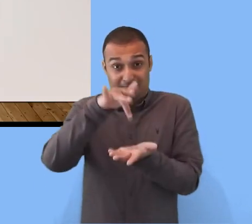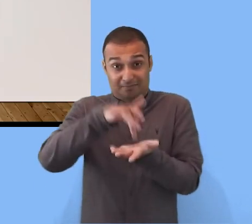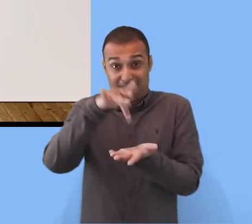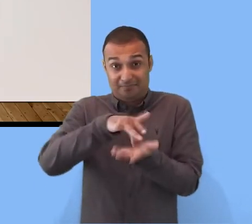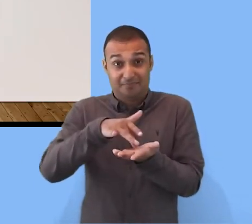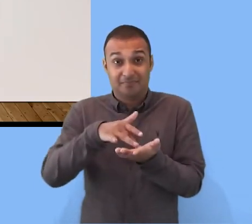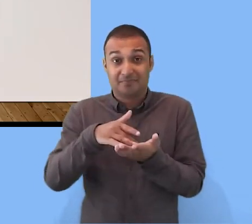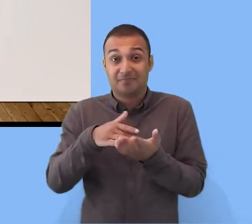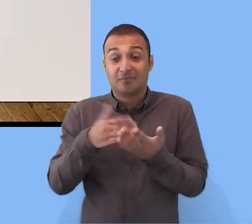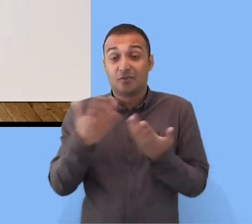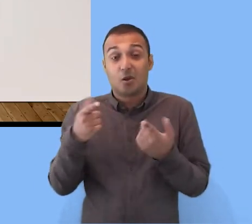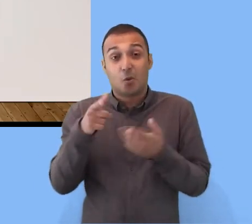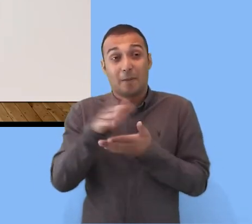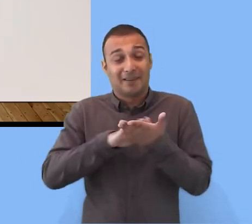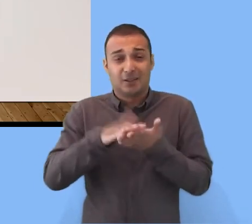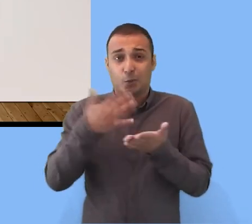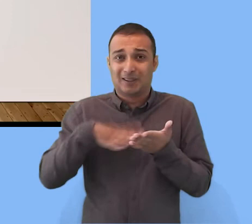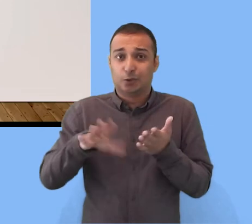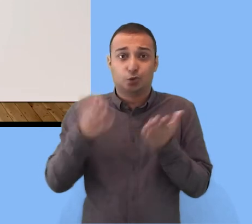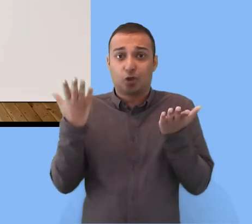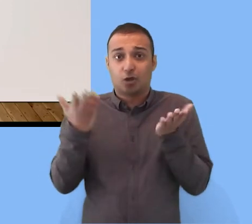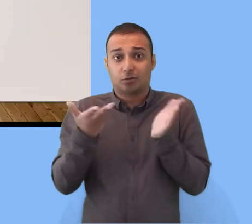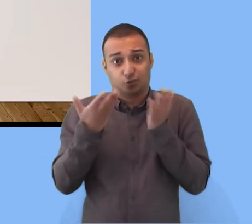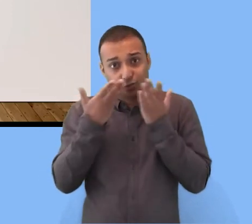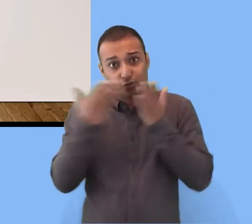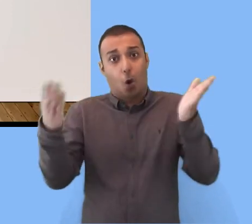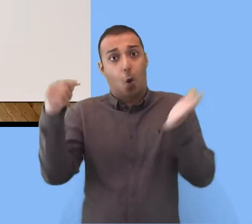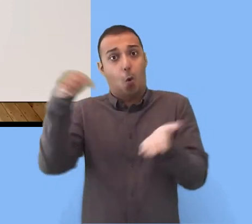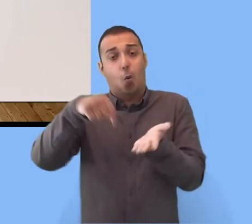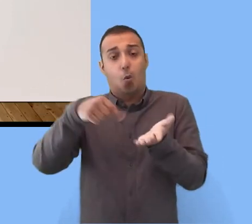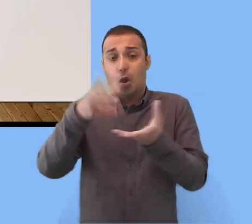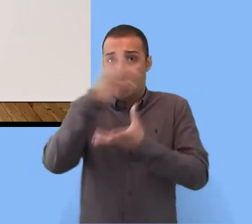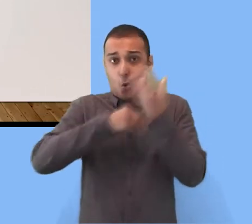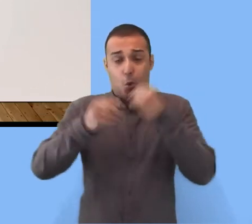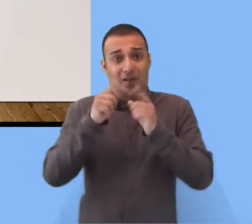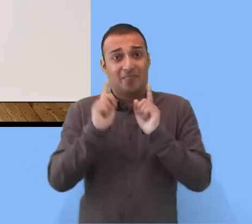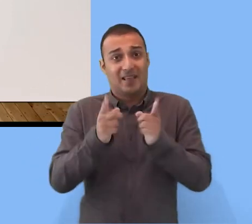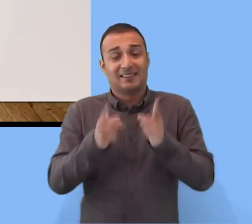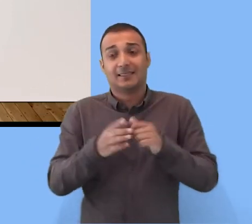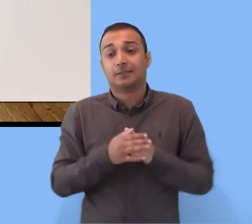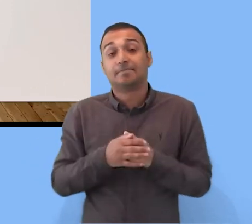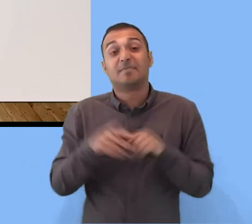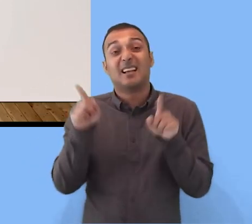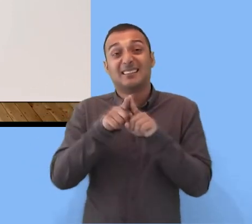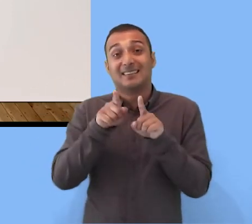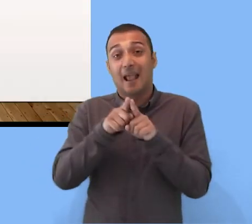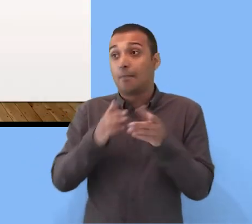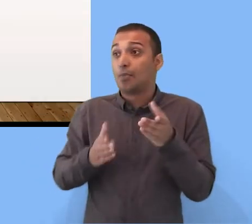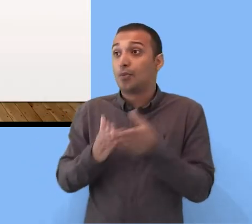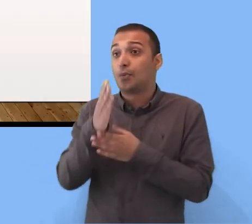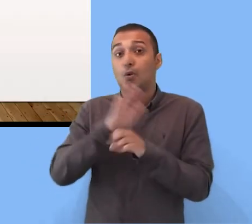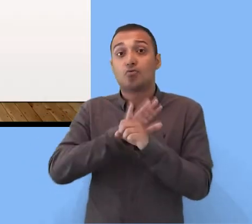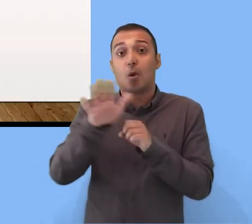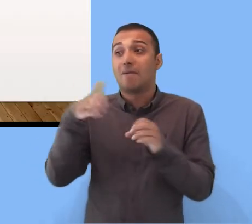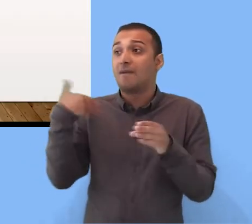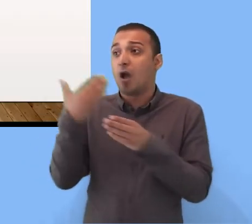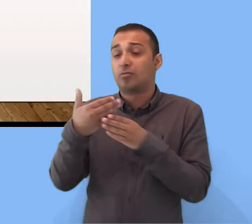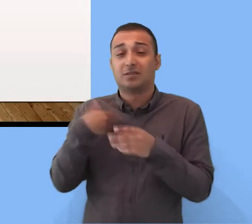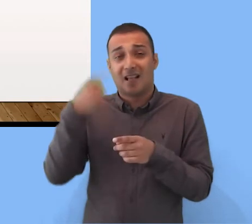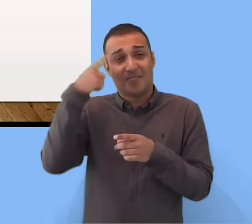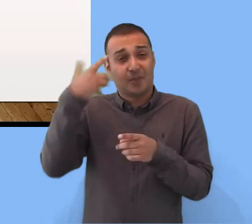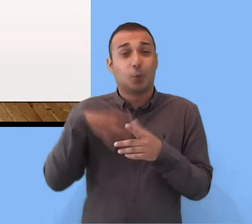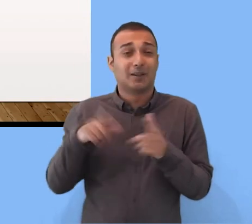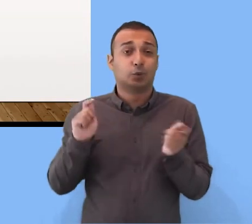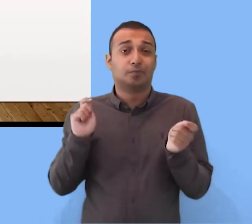just about foregrounding that. And I think we really need to change the pandemic discourse. I don't know about anybody else, but I am fed